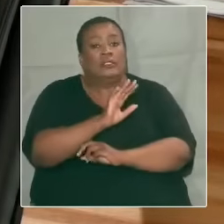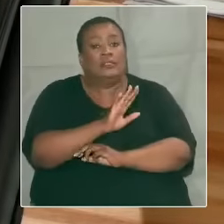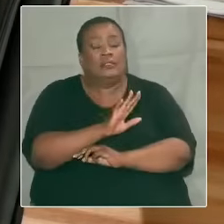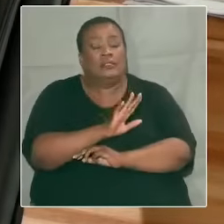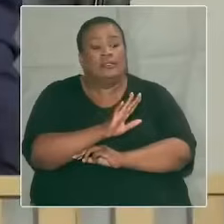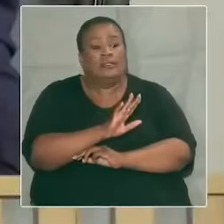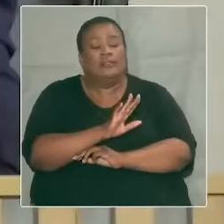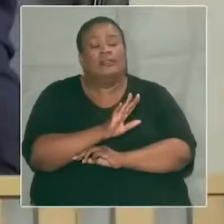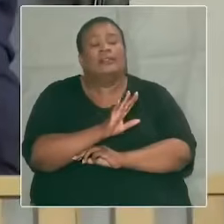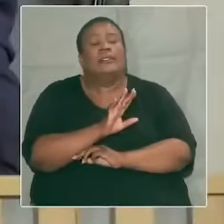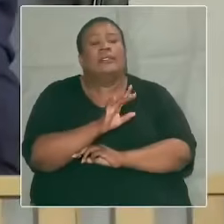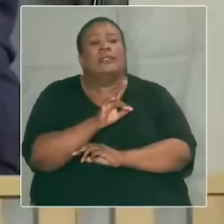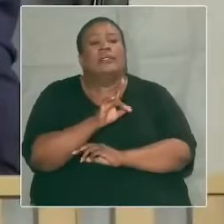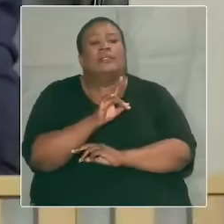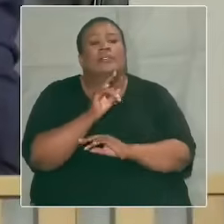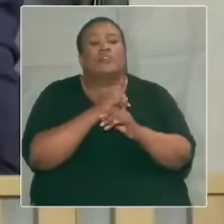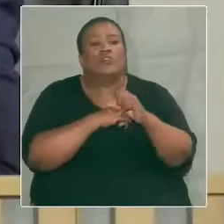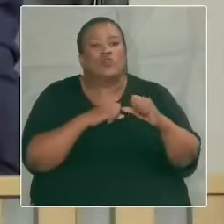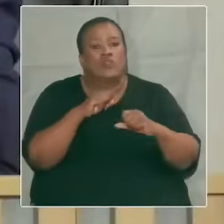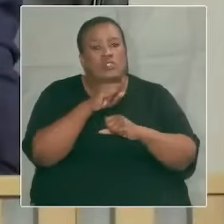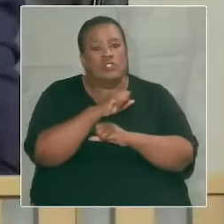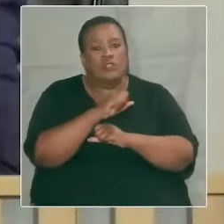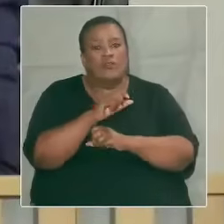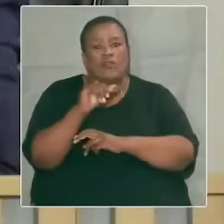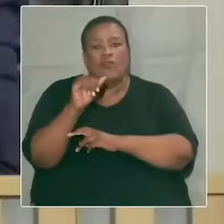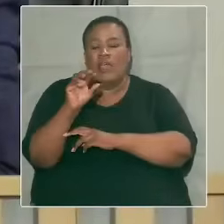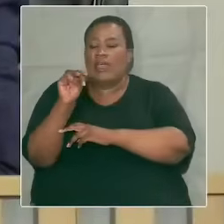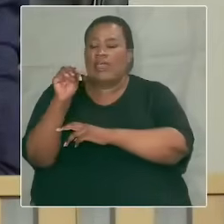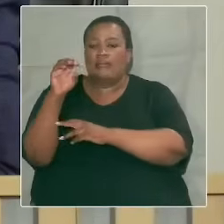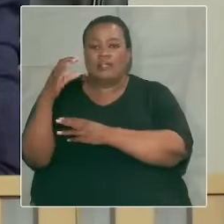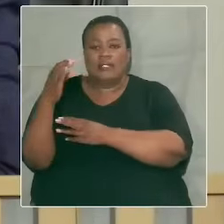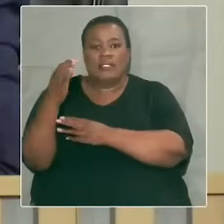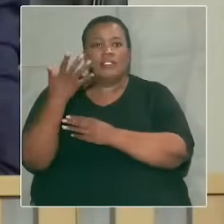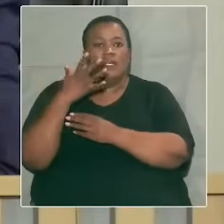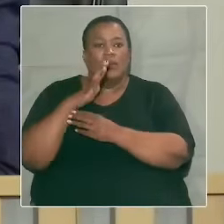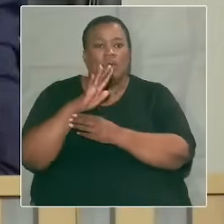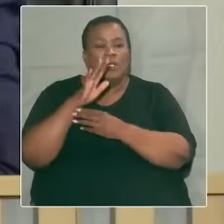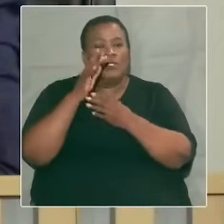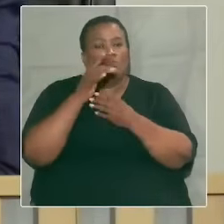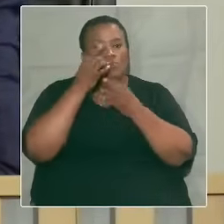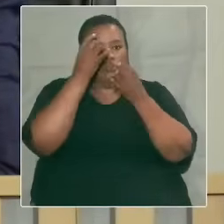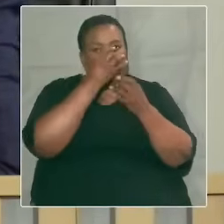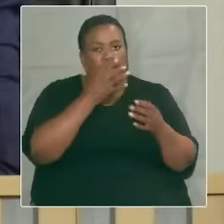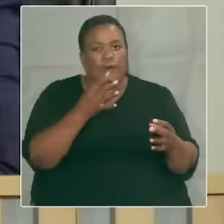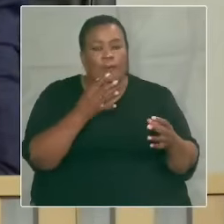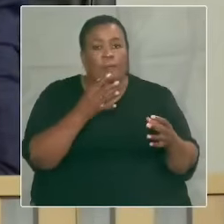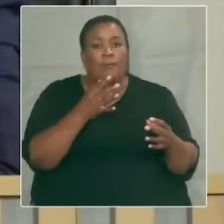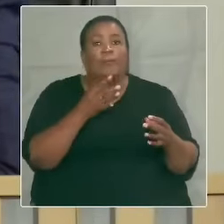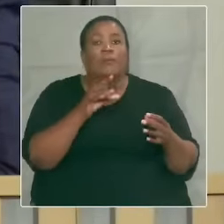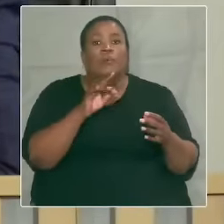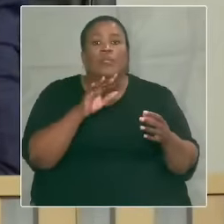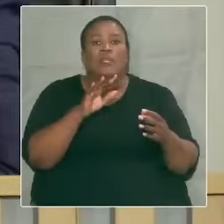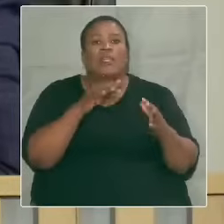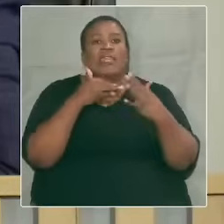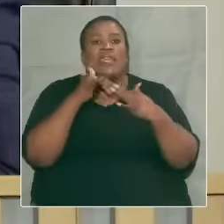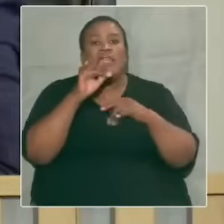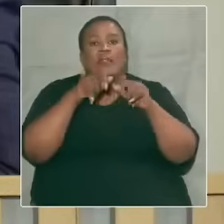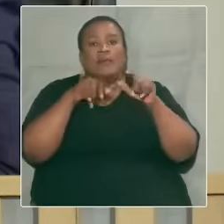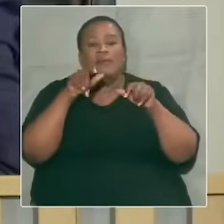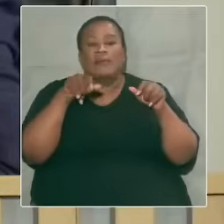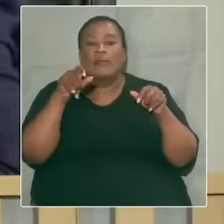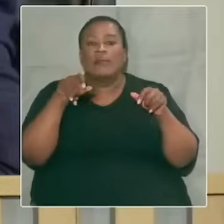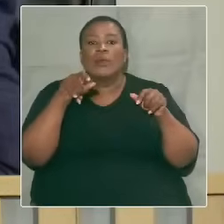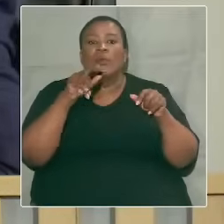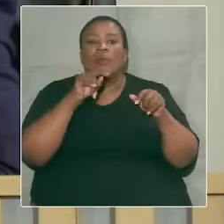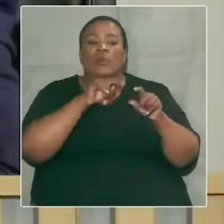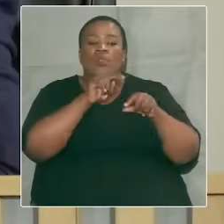In conclusion, on behalf of the IMC, I wish to dispel any notion that seeks to cast doubt in the